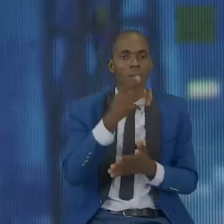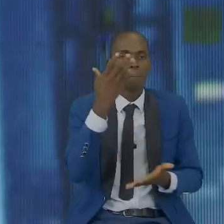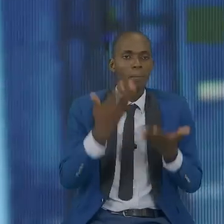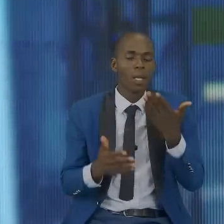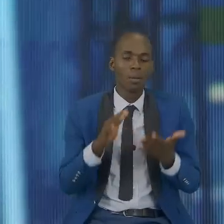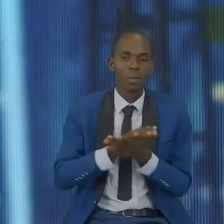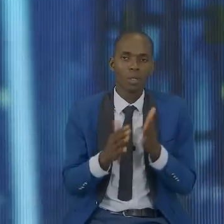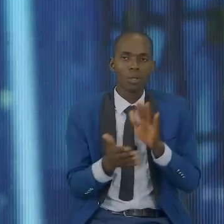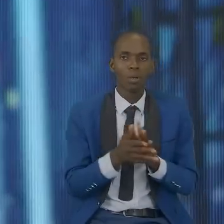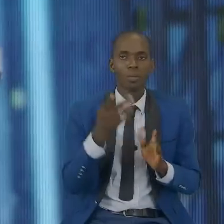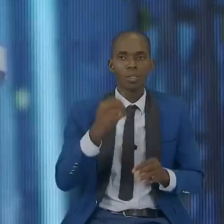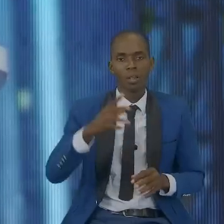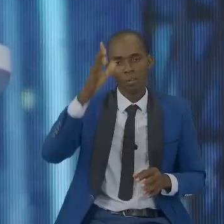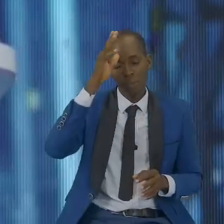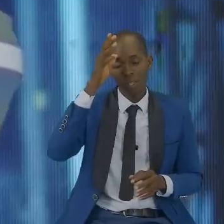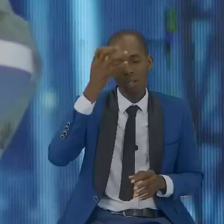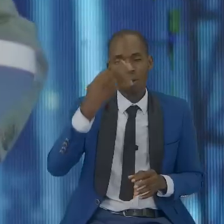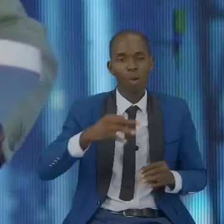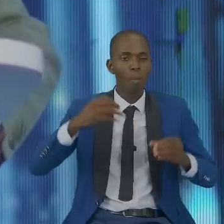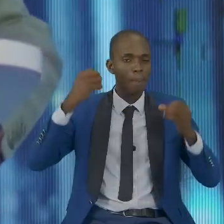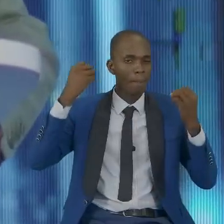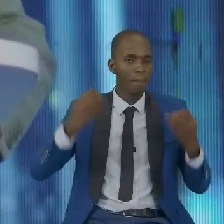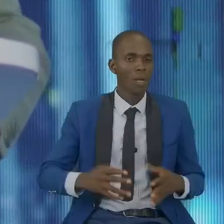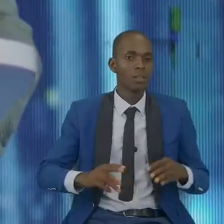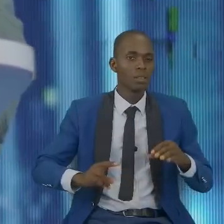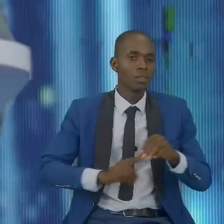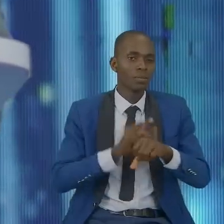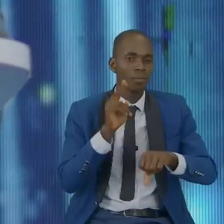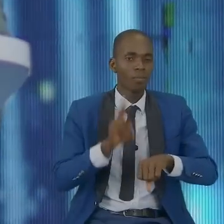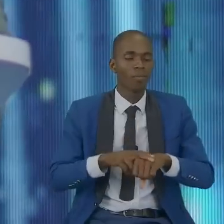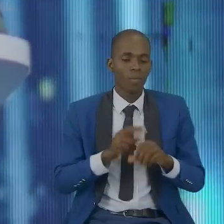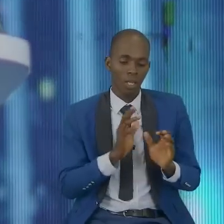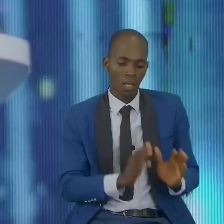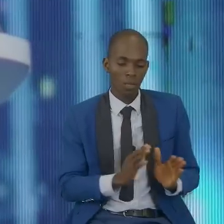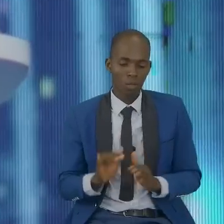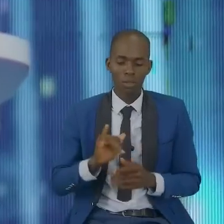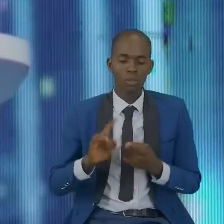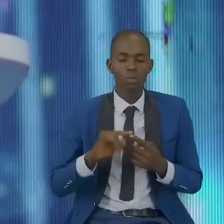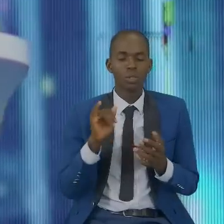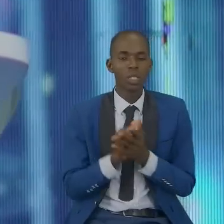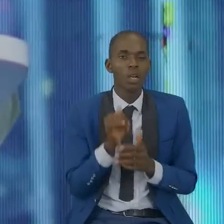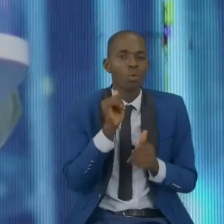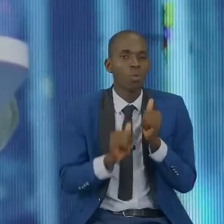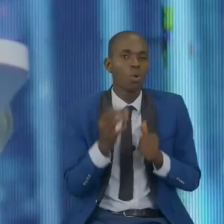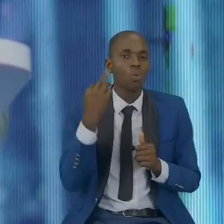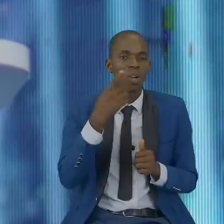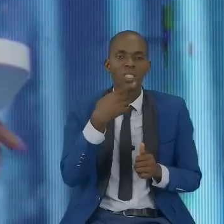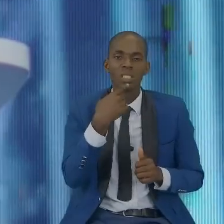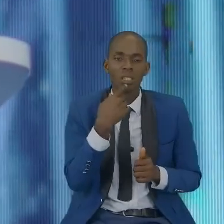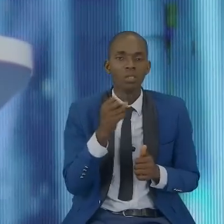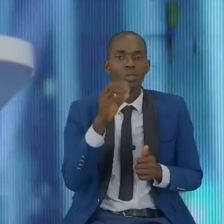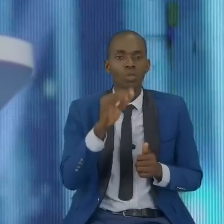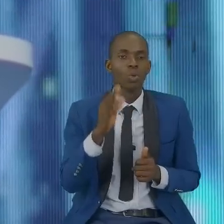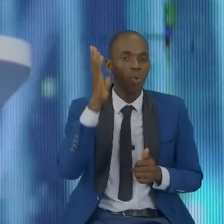father of many nations according to that which was spoken, so